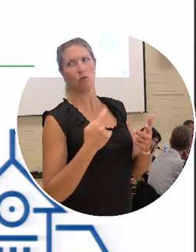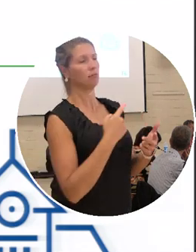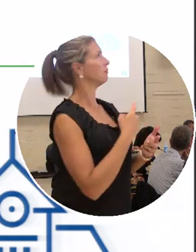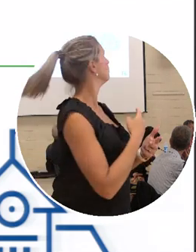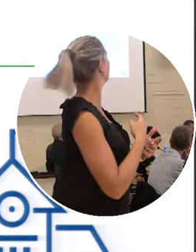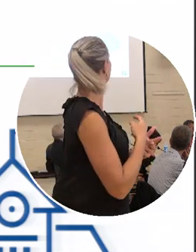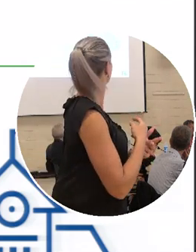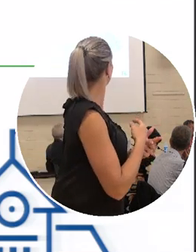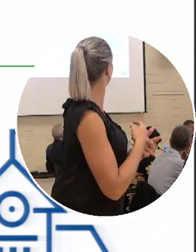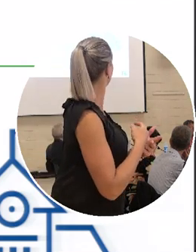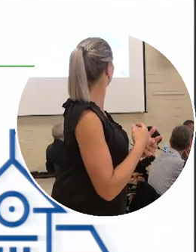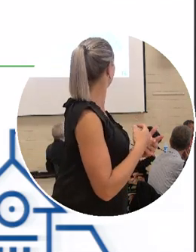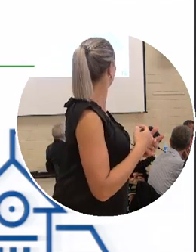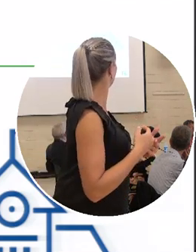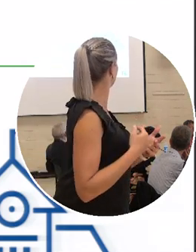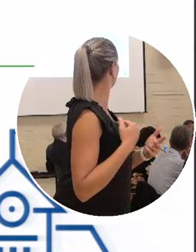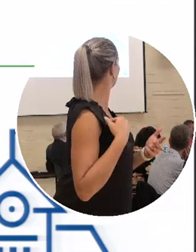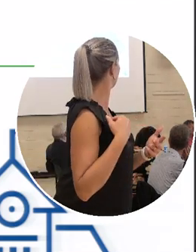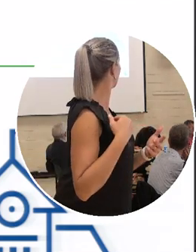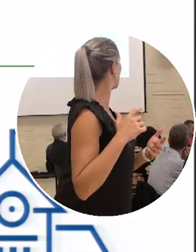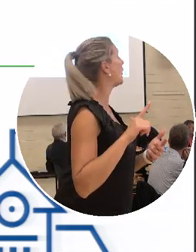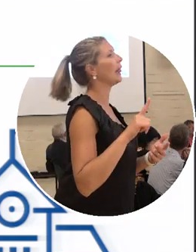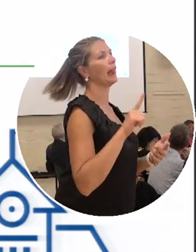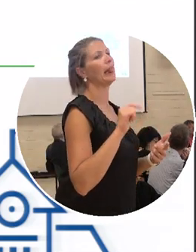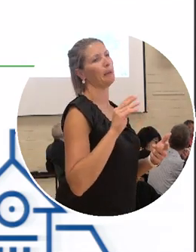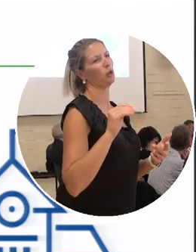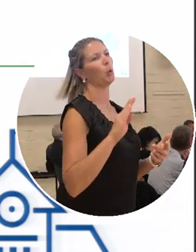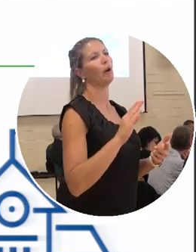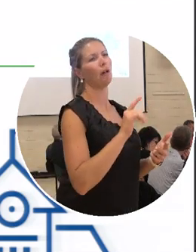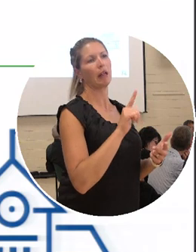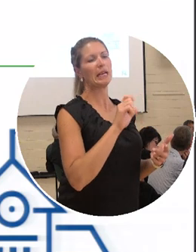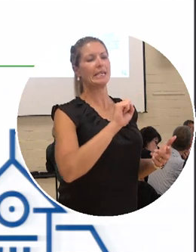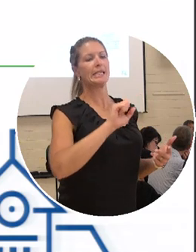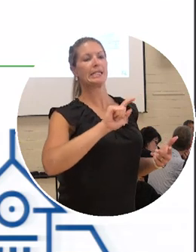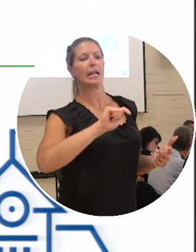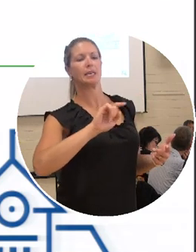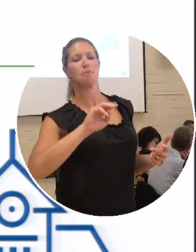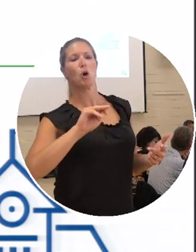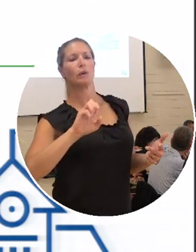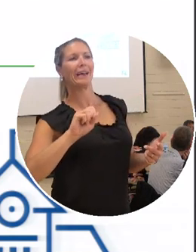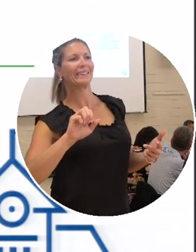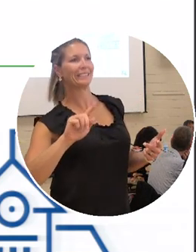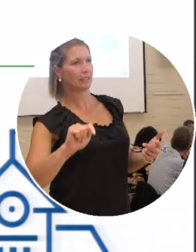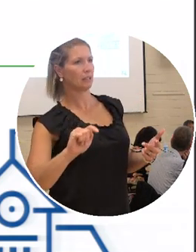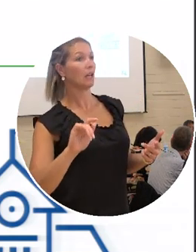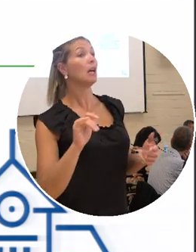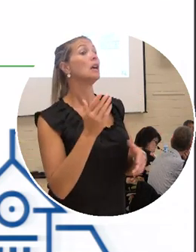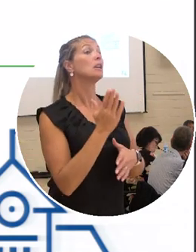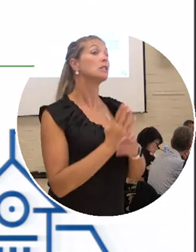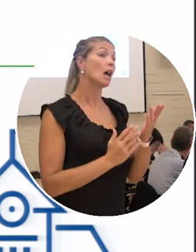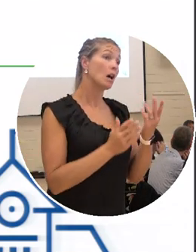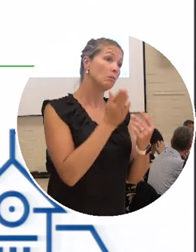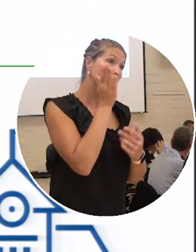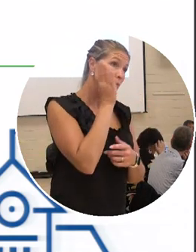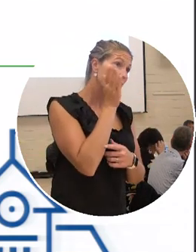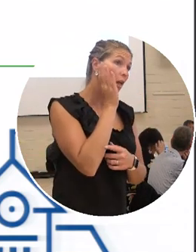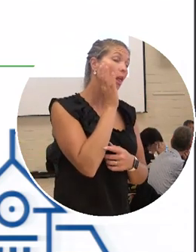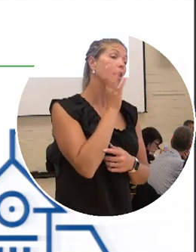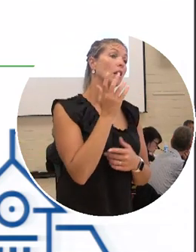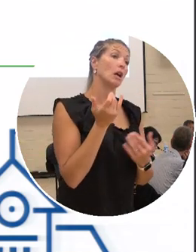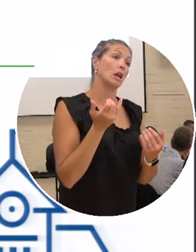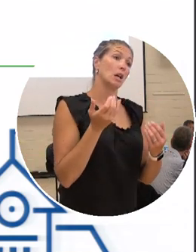some are currently in use, such as the former Holy Cross. The school in Humber